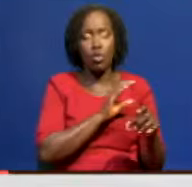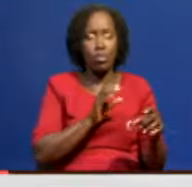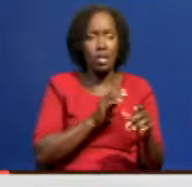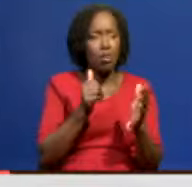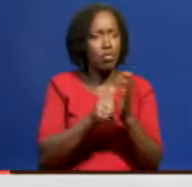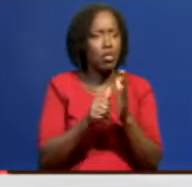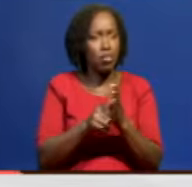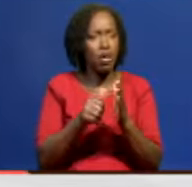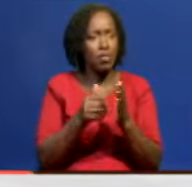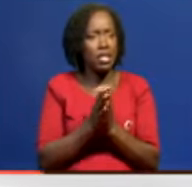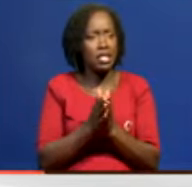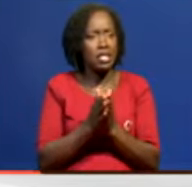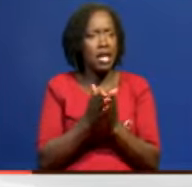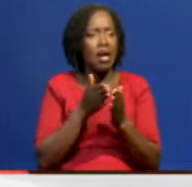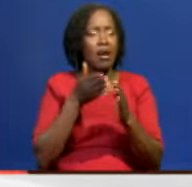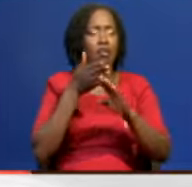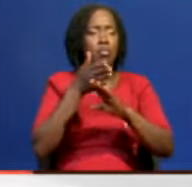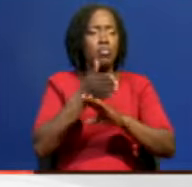board.